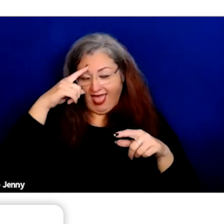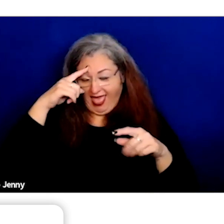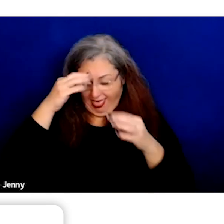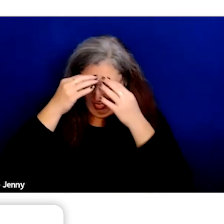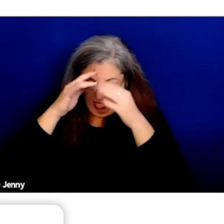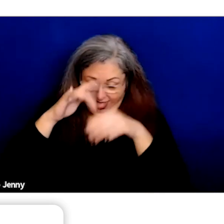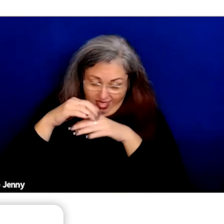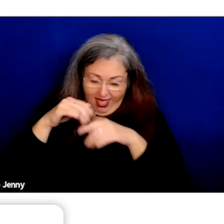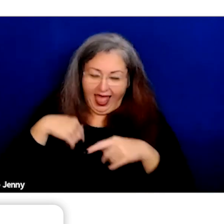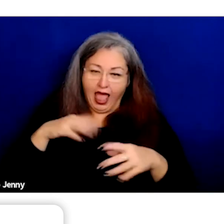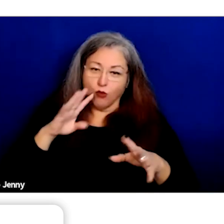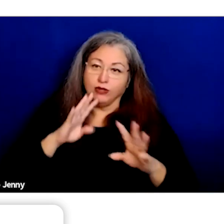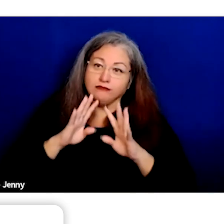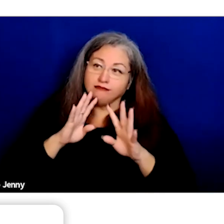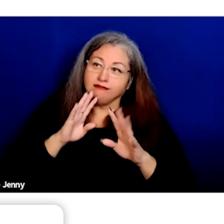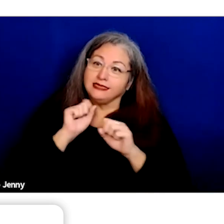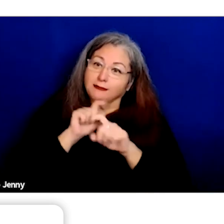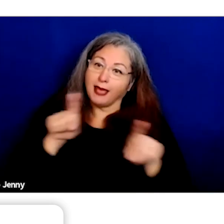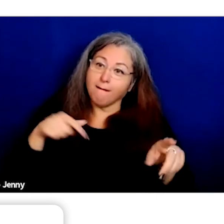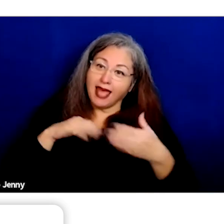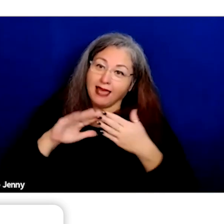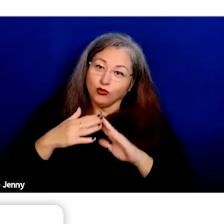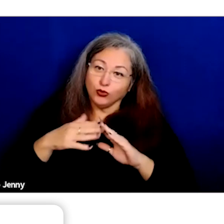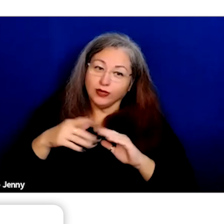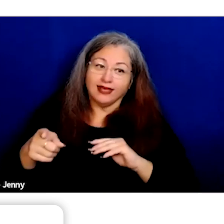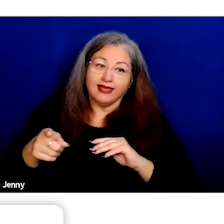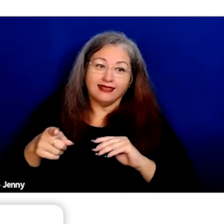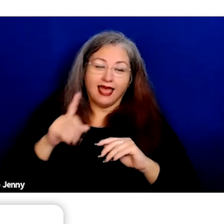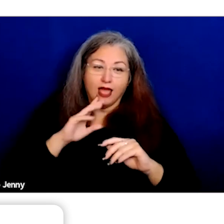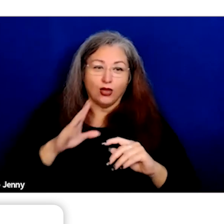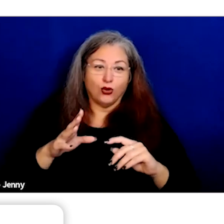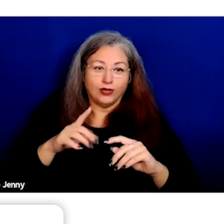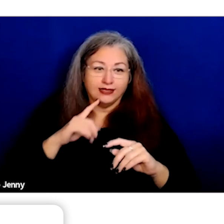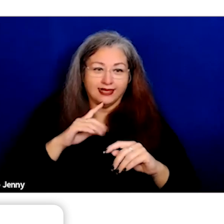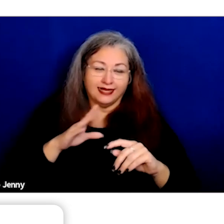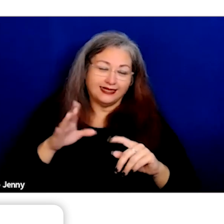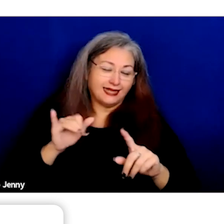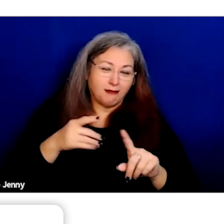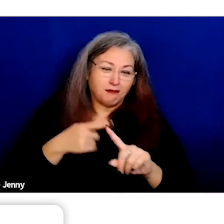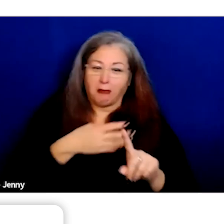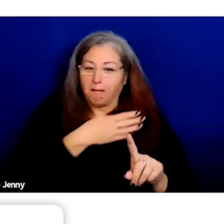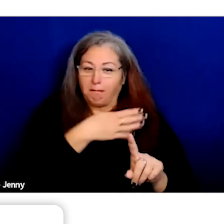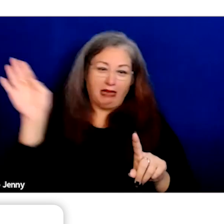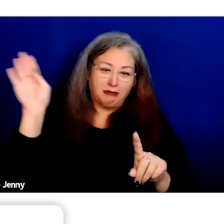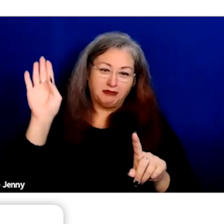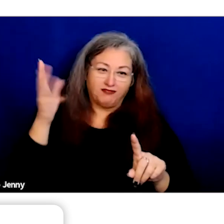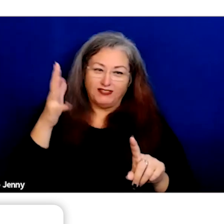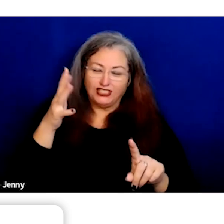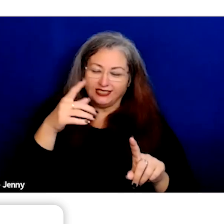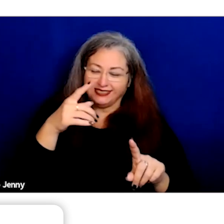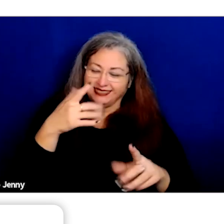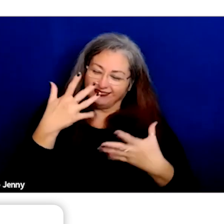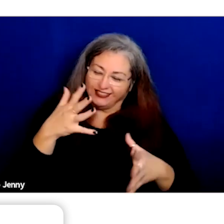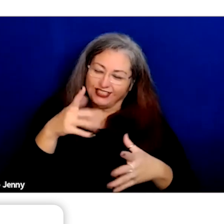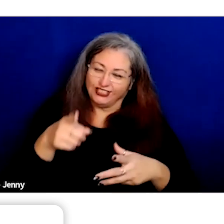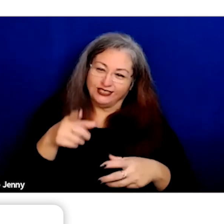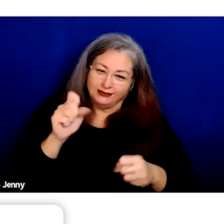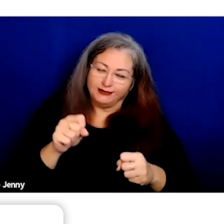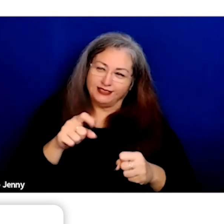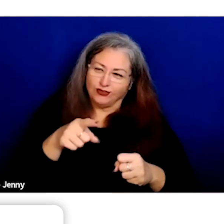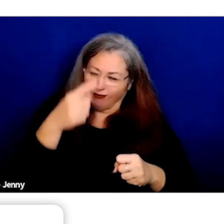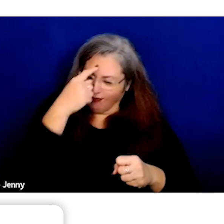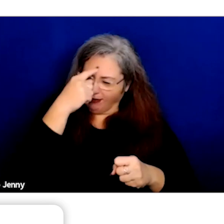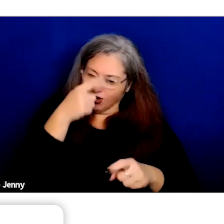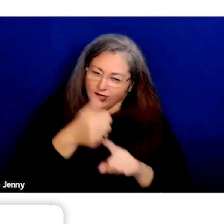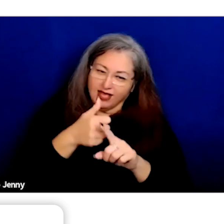loud in my community, and my community gives me a nice bitch slap lick. Get out your head. You're a fucking goddess.